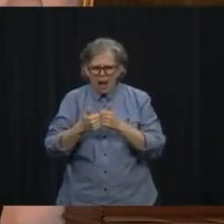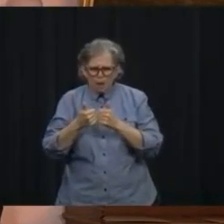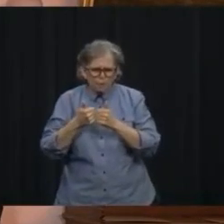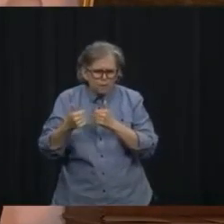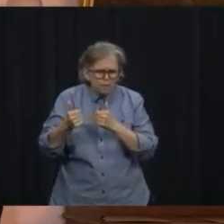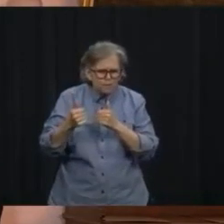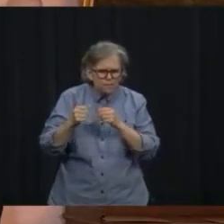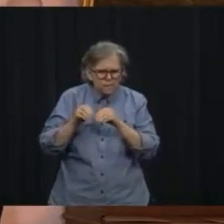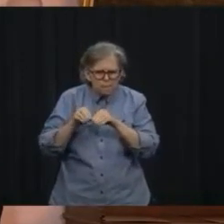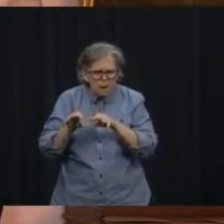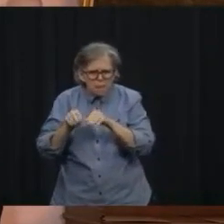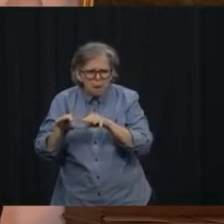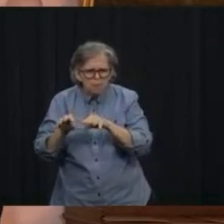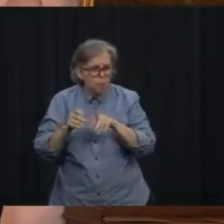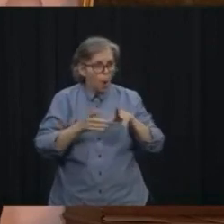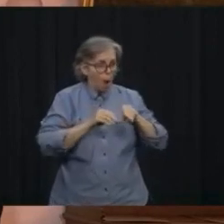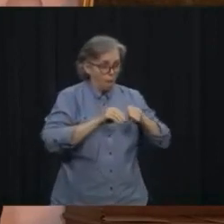spread.